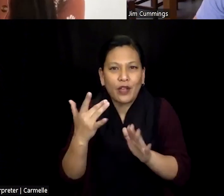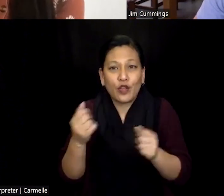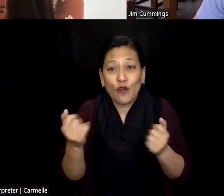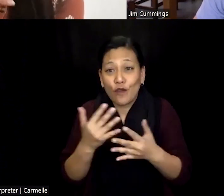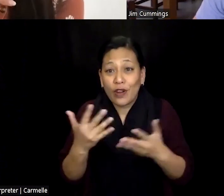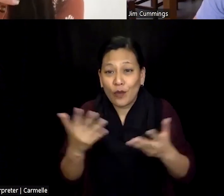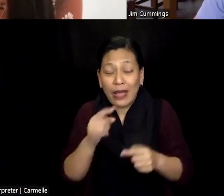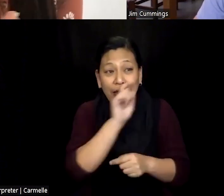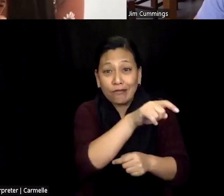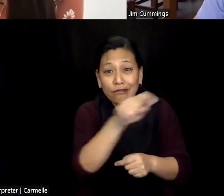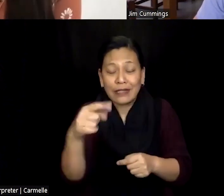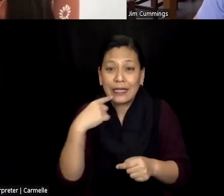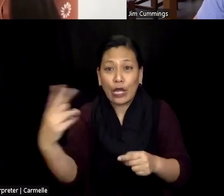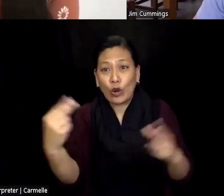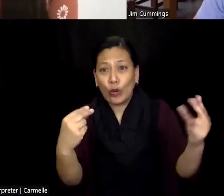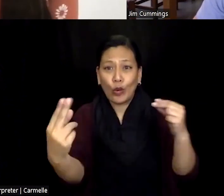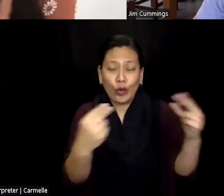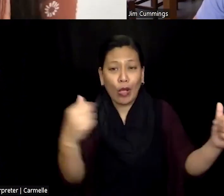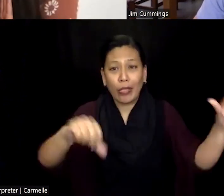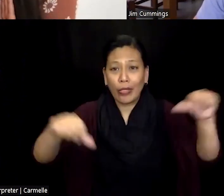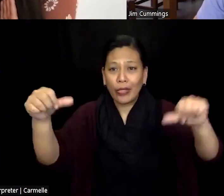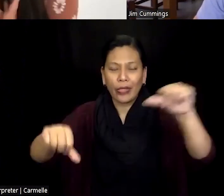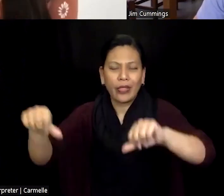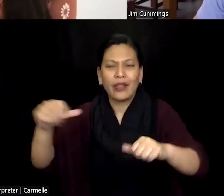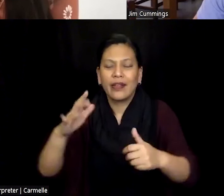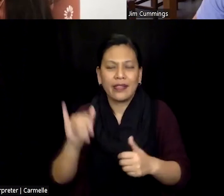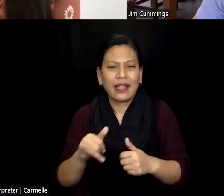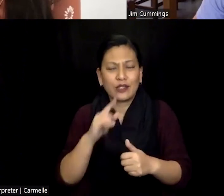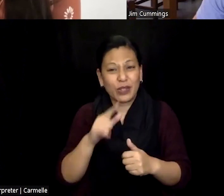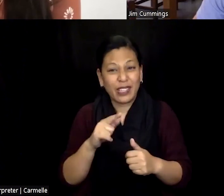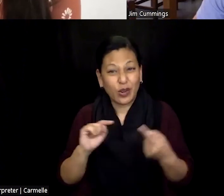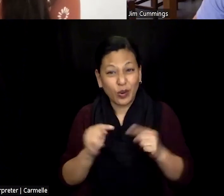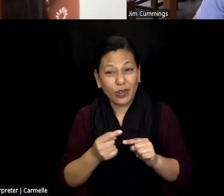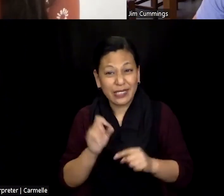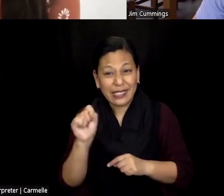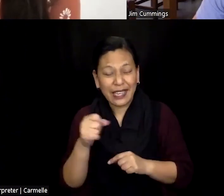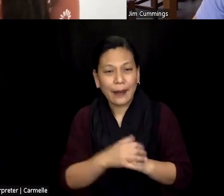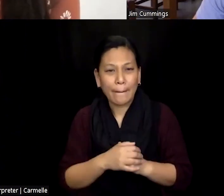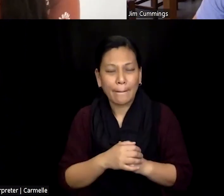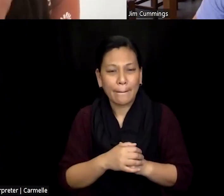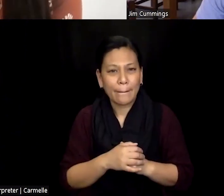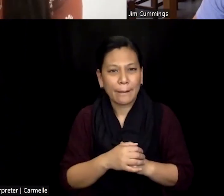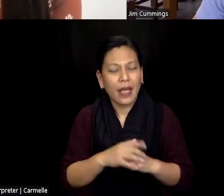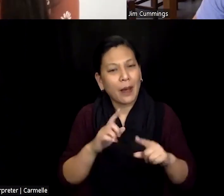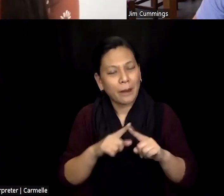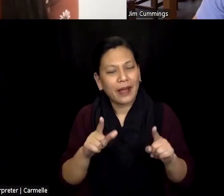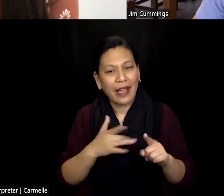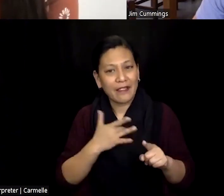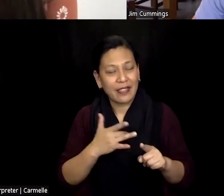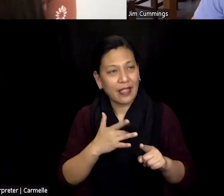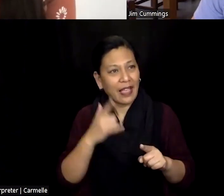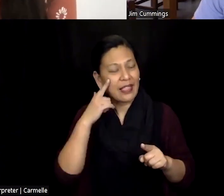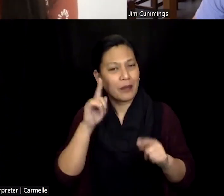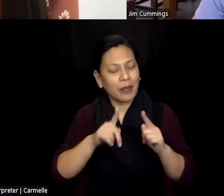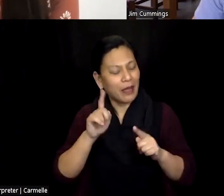the no's that you'll have to face, because like you said, it hurts. It's brutal in those moments, yeah. Right? But I think it's just something that